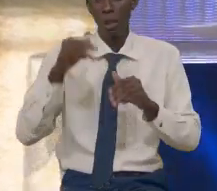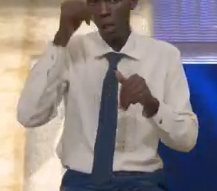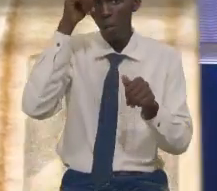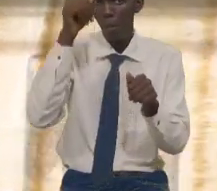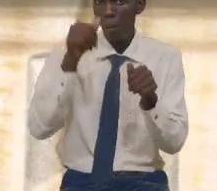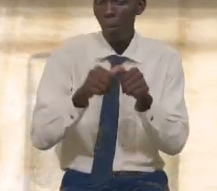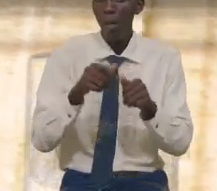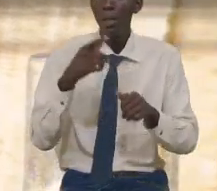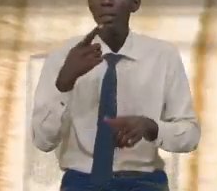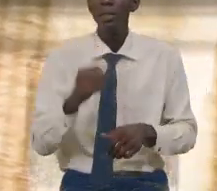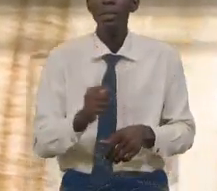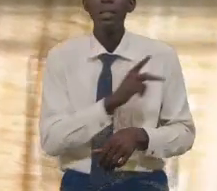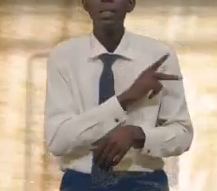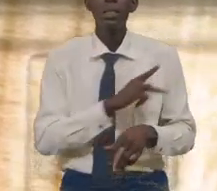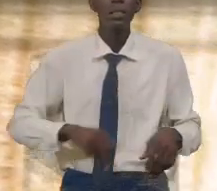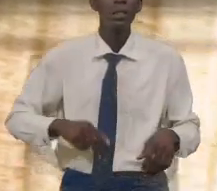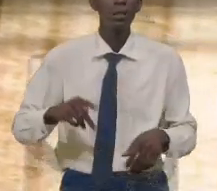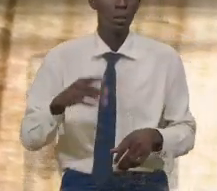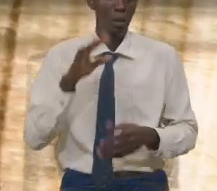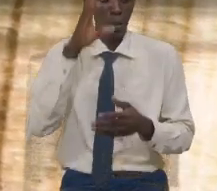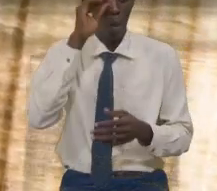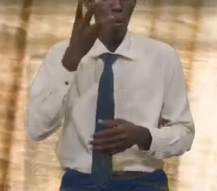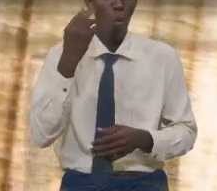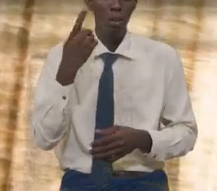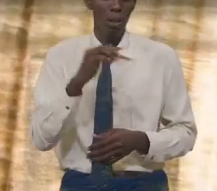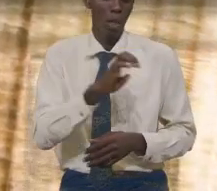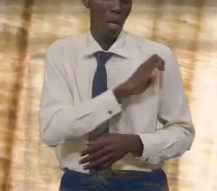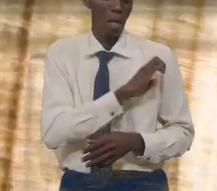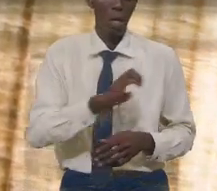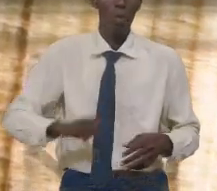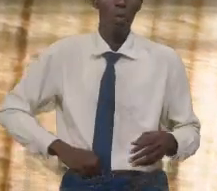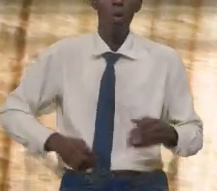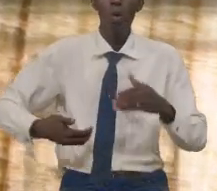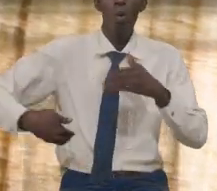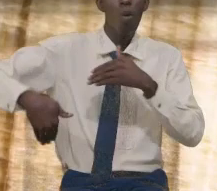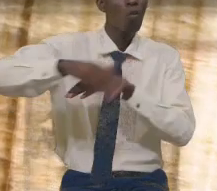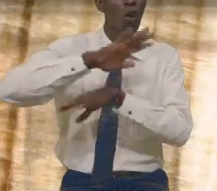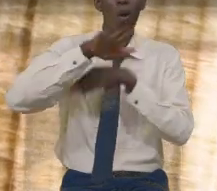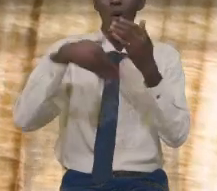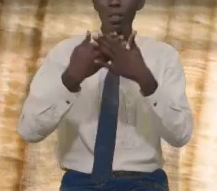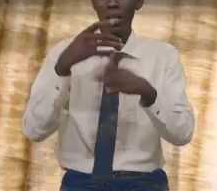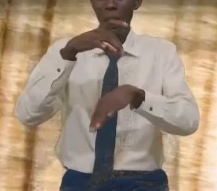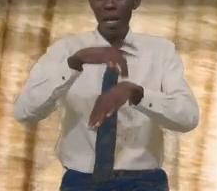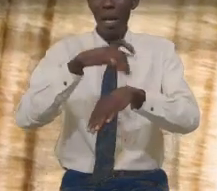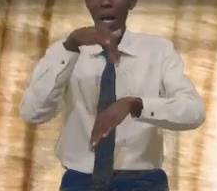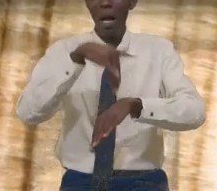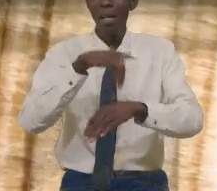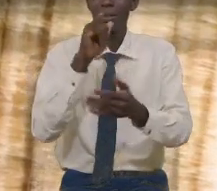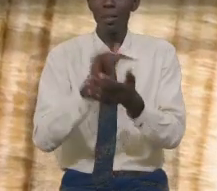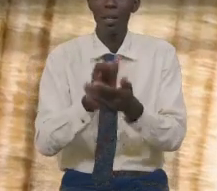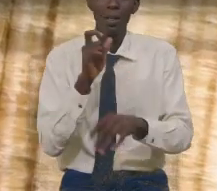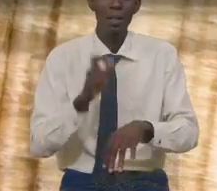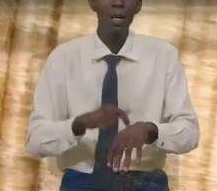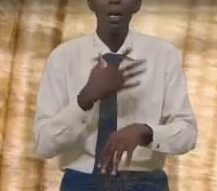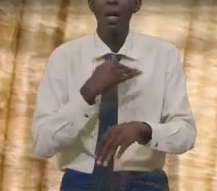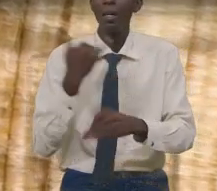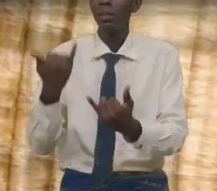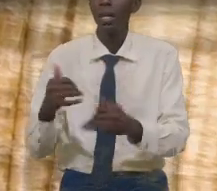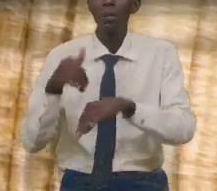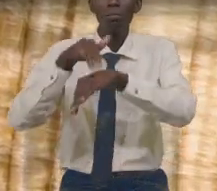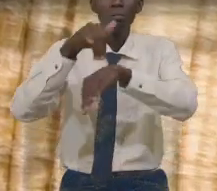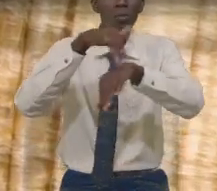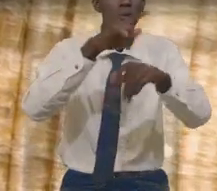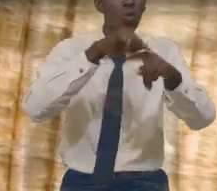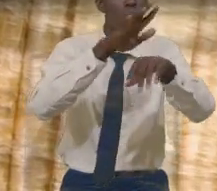was the emperor over the whole earth at that time. And he called them that they should come to